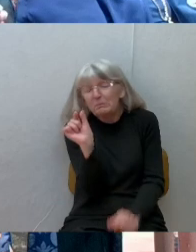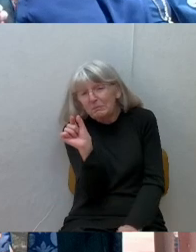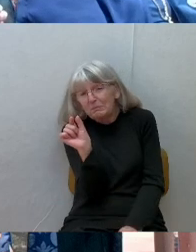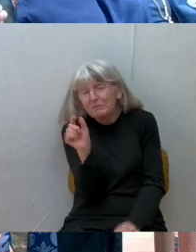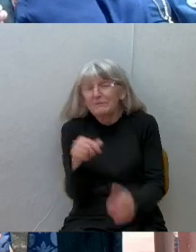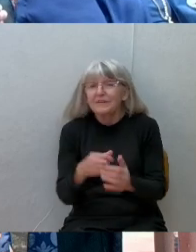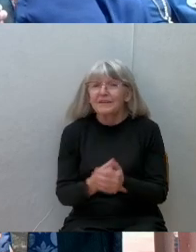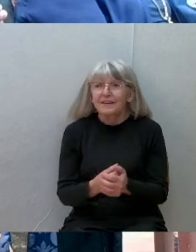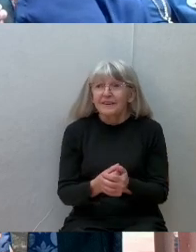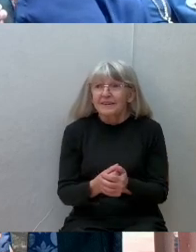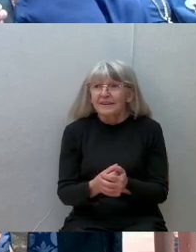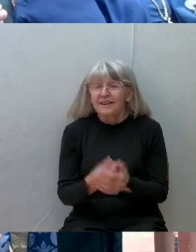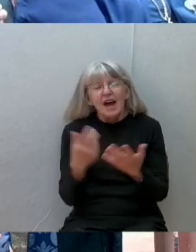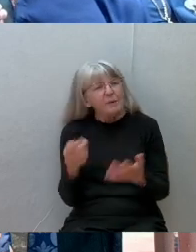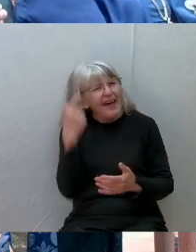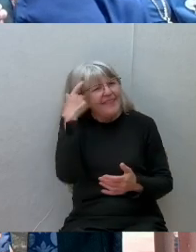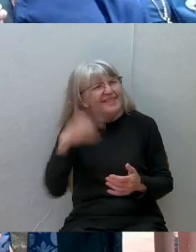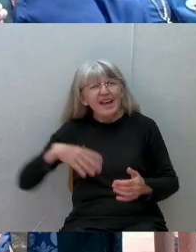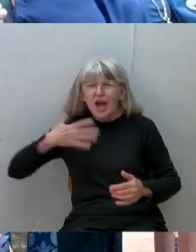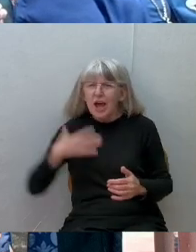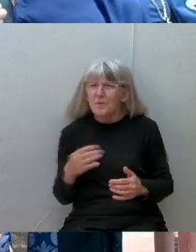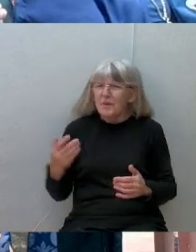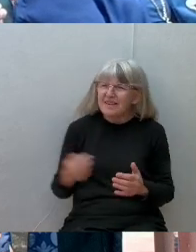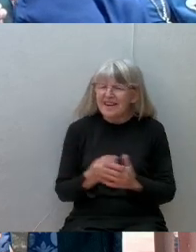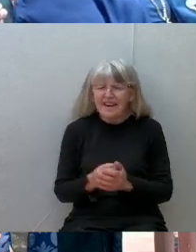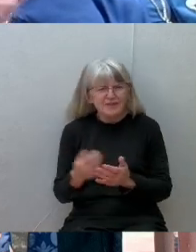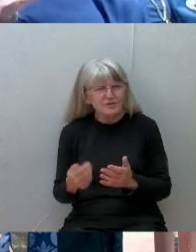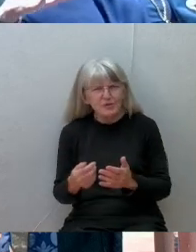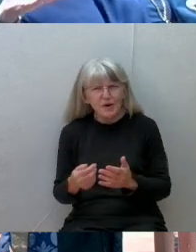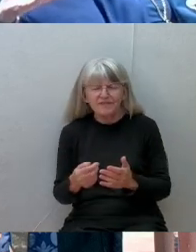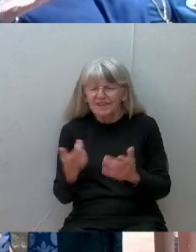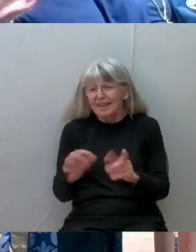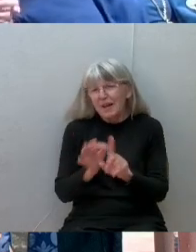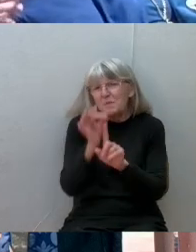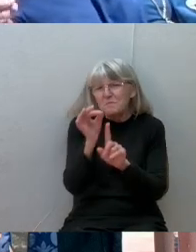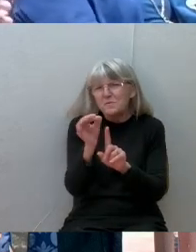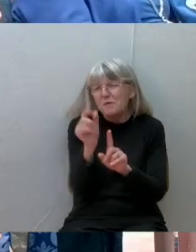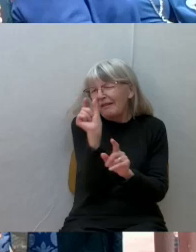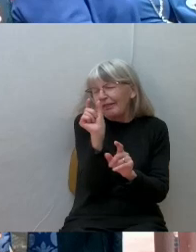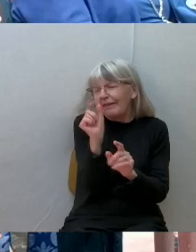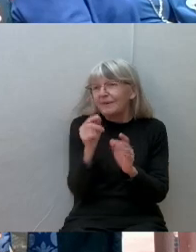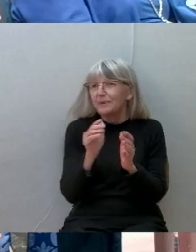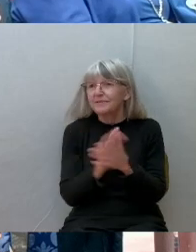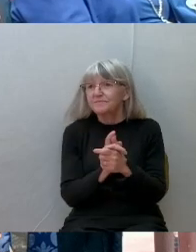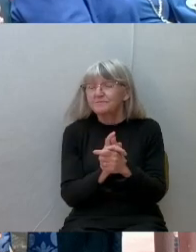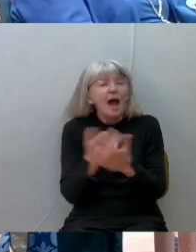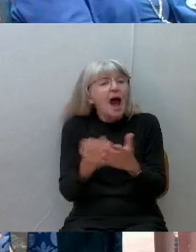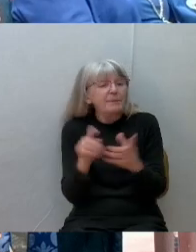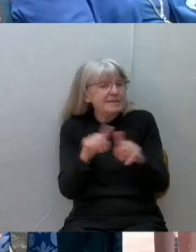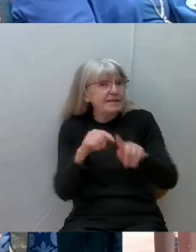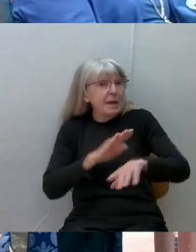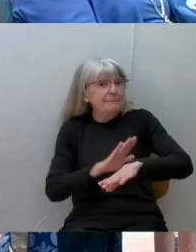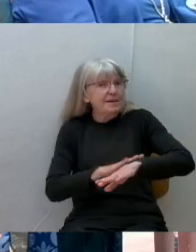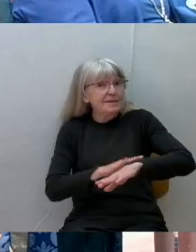wee bit too old. A bit more impromptu is what we need, really, don't we? Yeah. Absolutely. Especially during your speech, yeah. Well, especially during my speech, yeah. I mean,